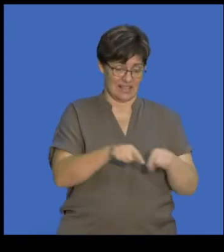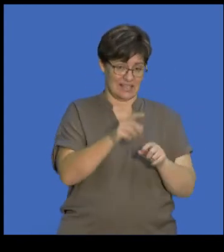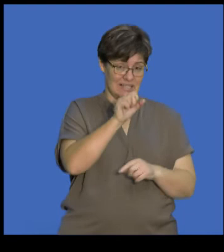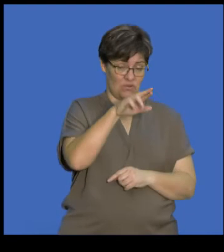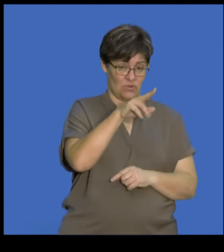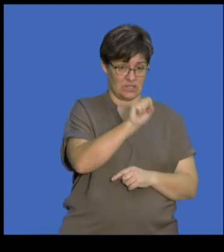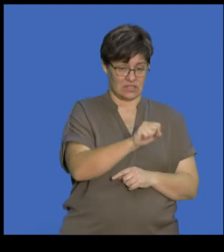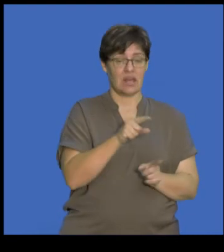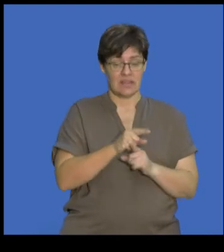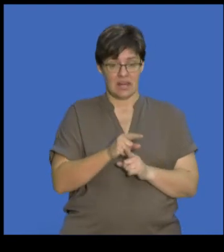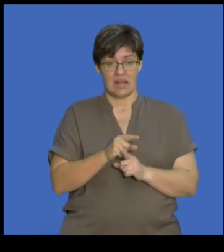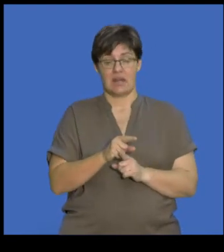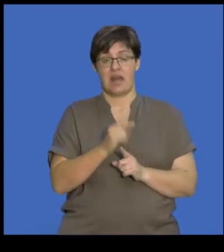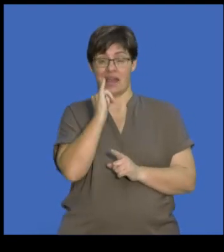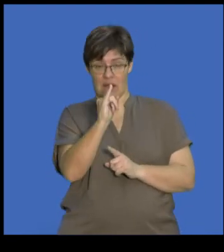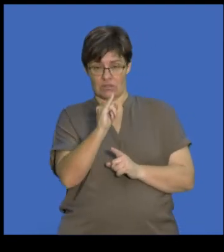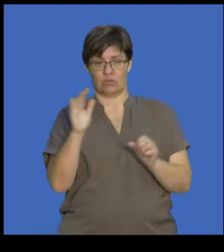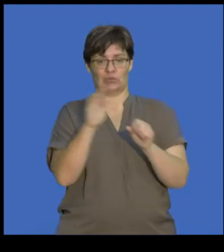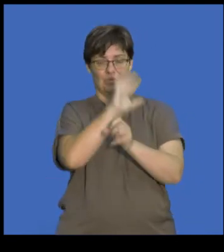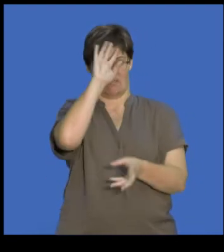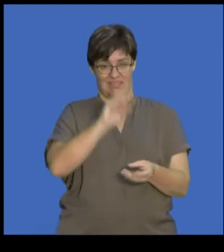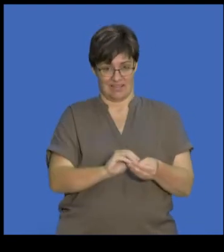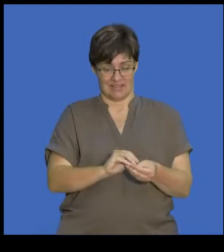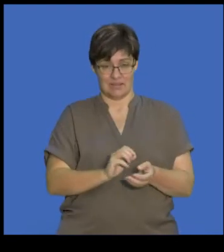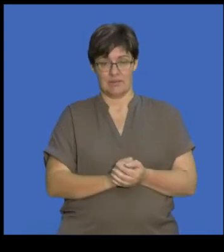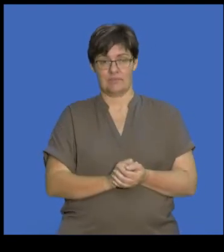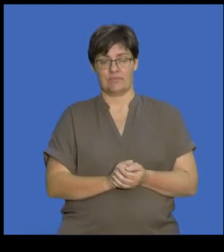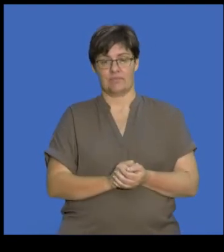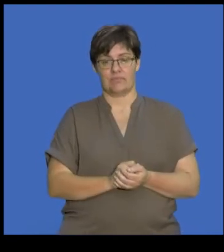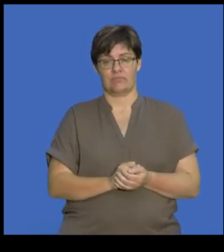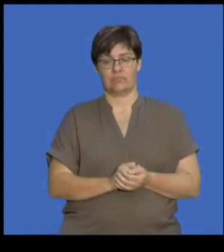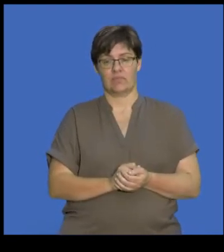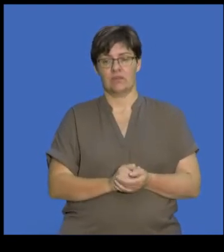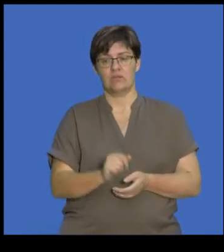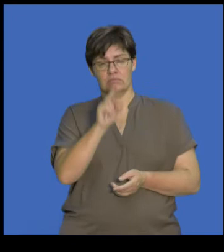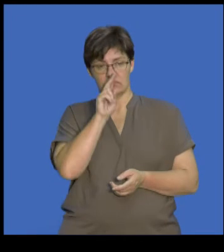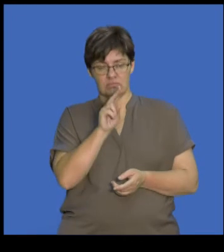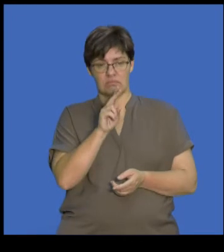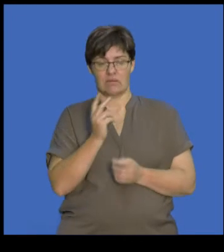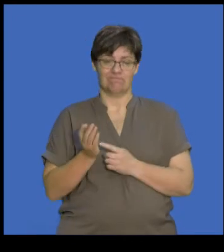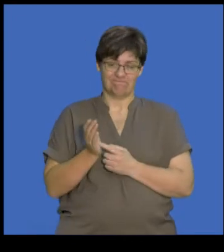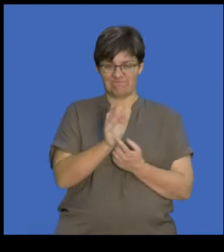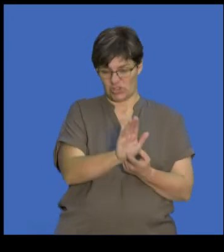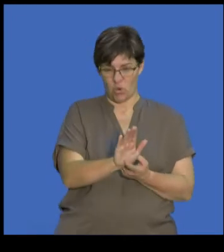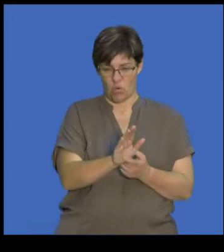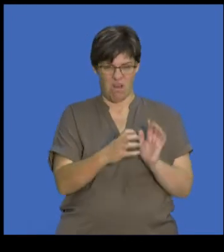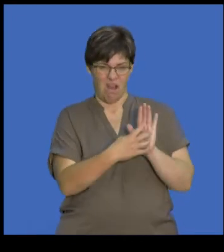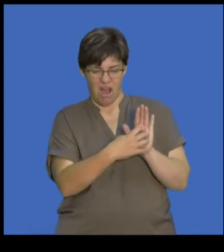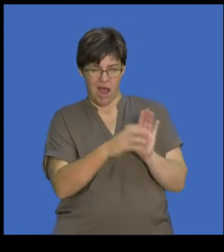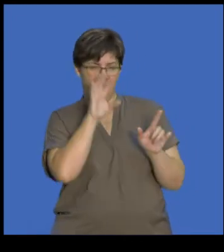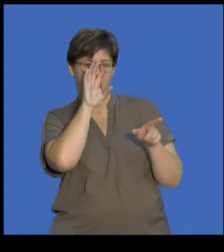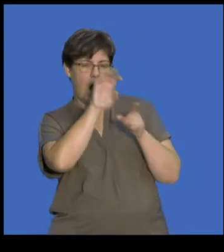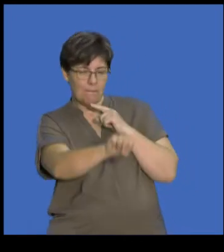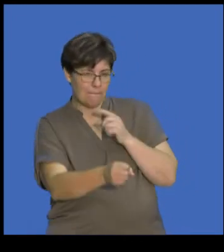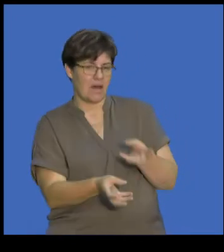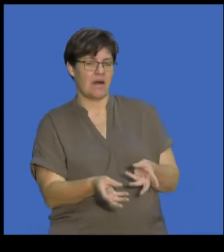total current, okay? So we will actually go to a simulation now and just try and get some values,